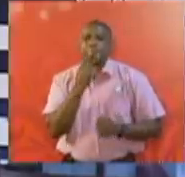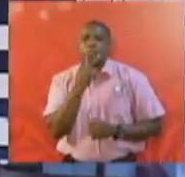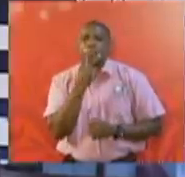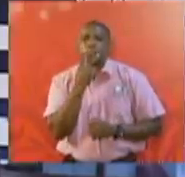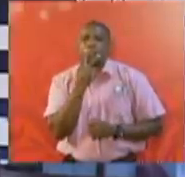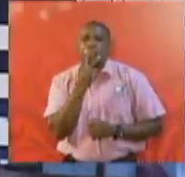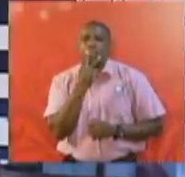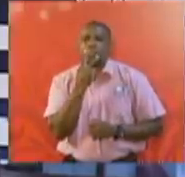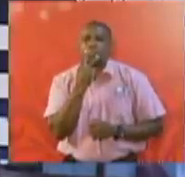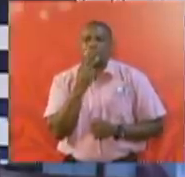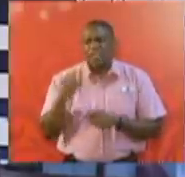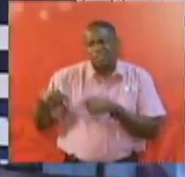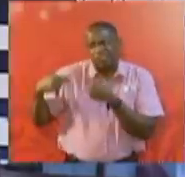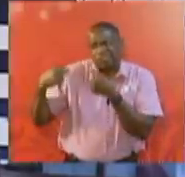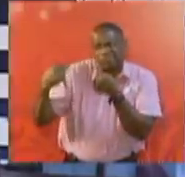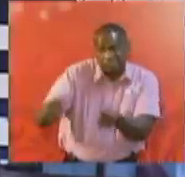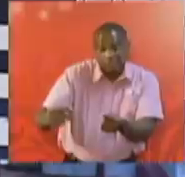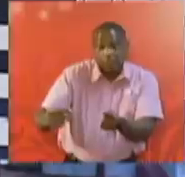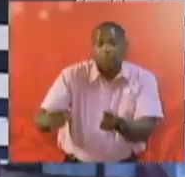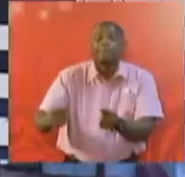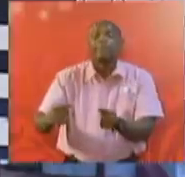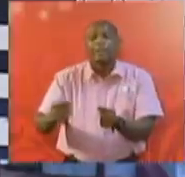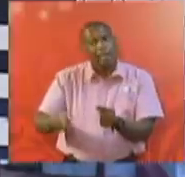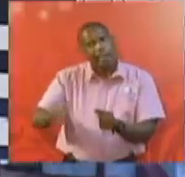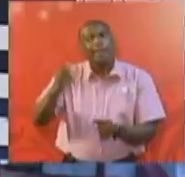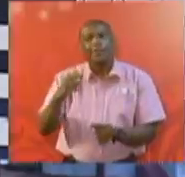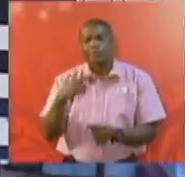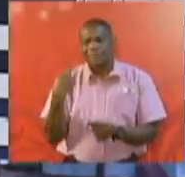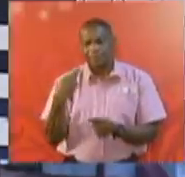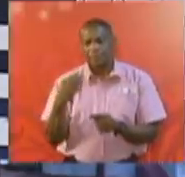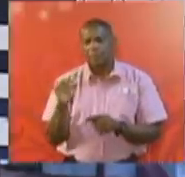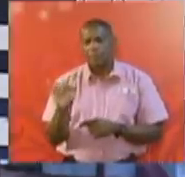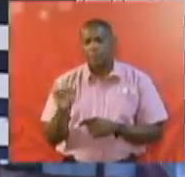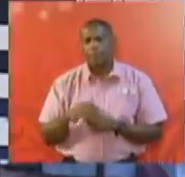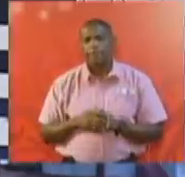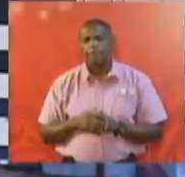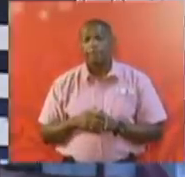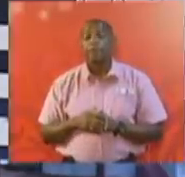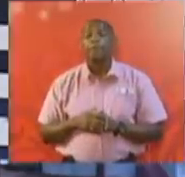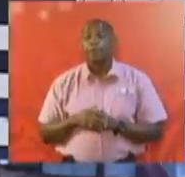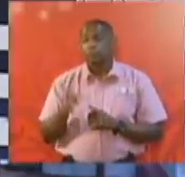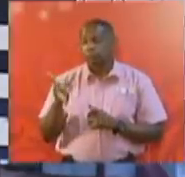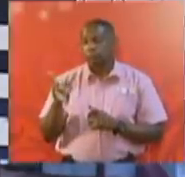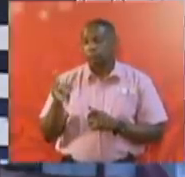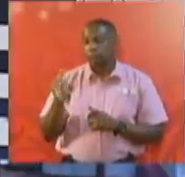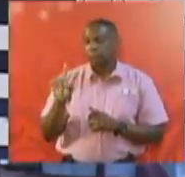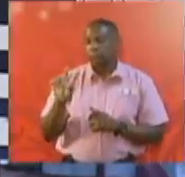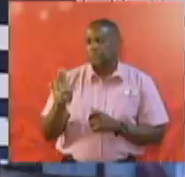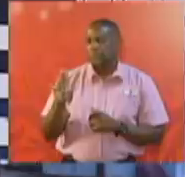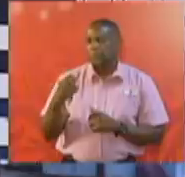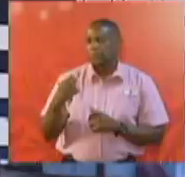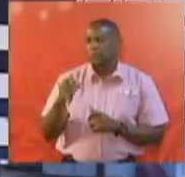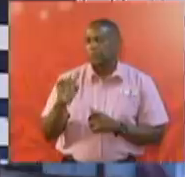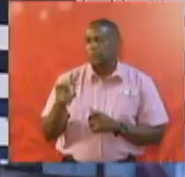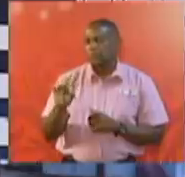as Dr. Hines has shown, the people who succumb to COVID are the elderly